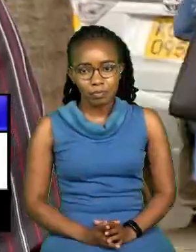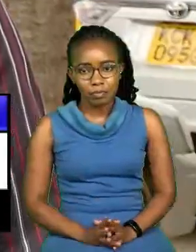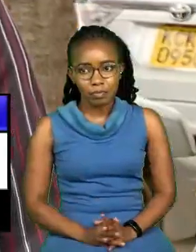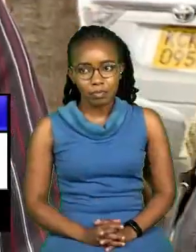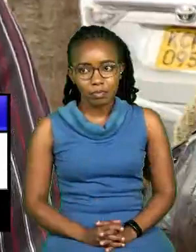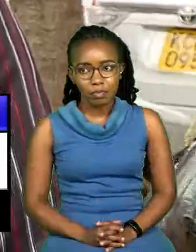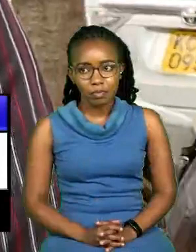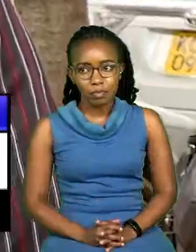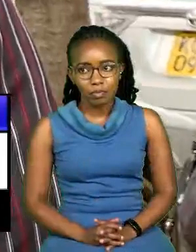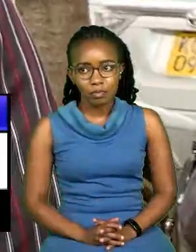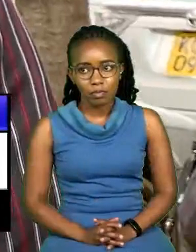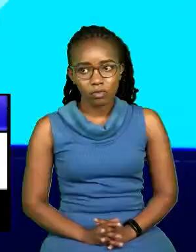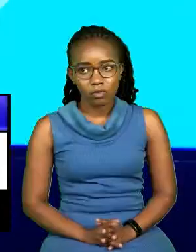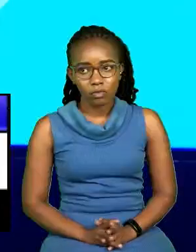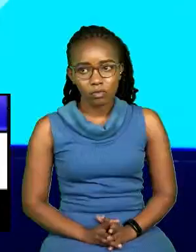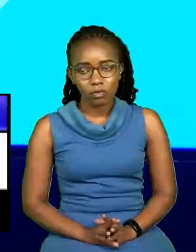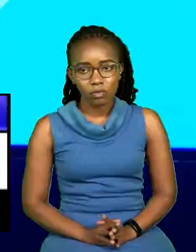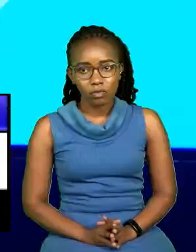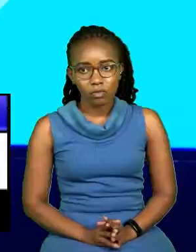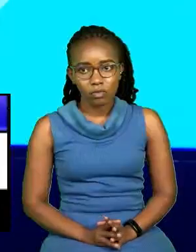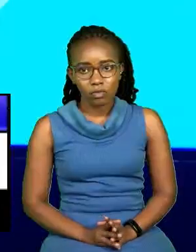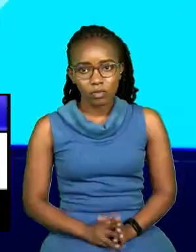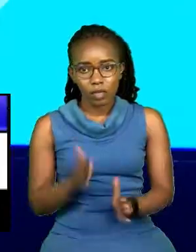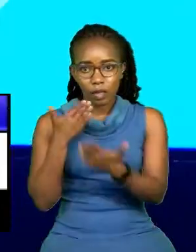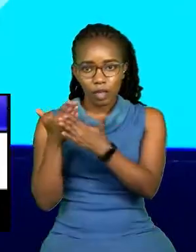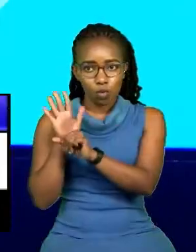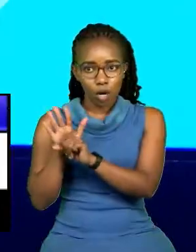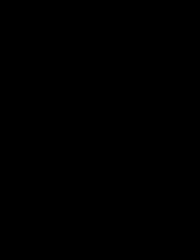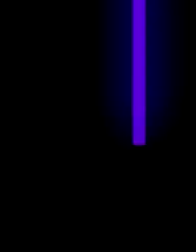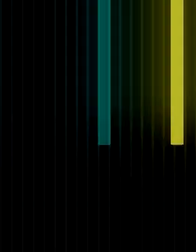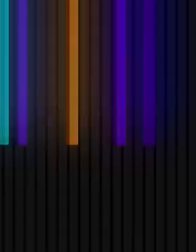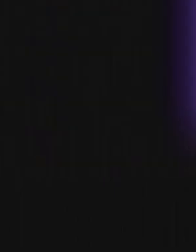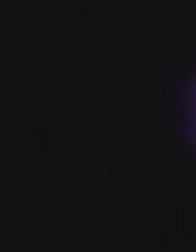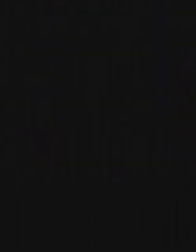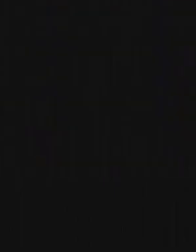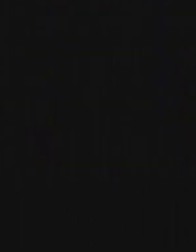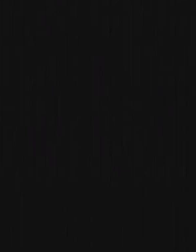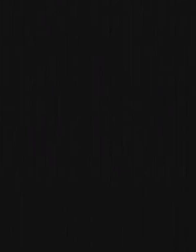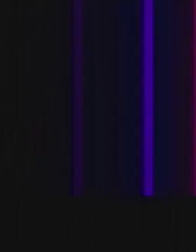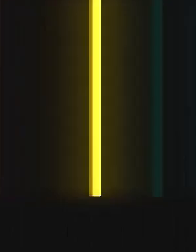I'm Omar Mohamed. Thank you, Omar, for that report.